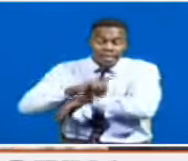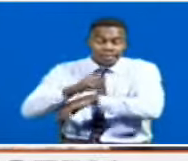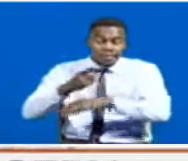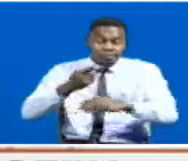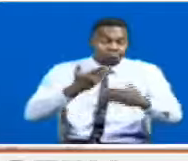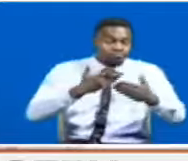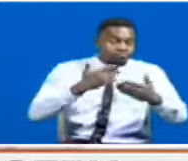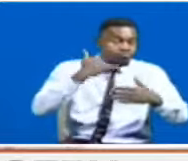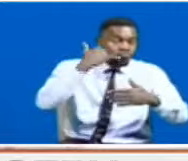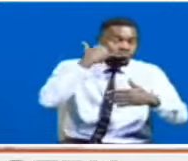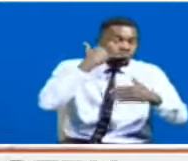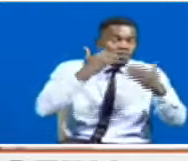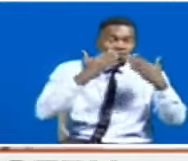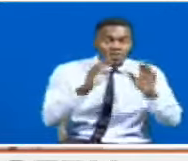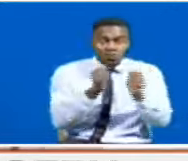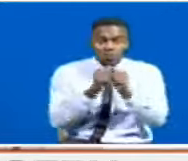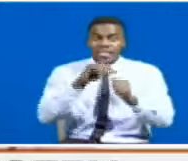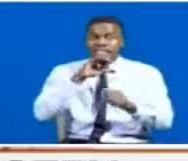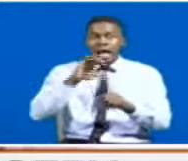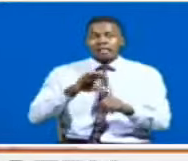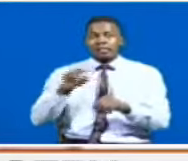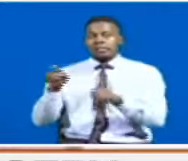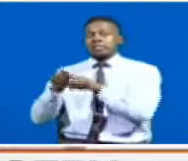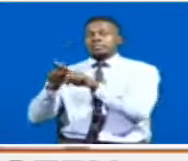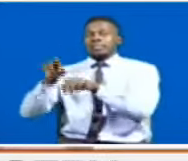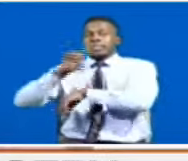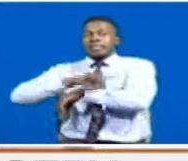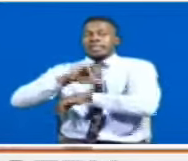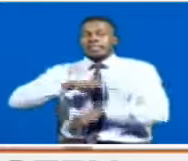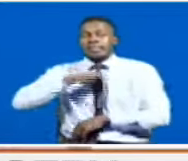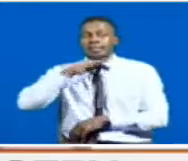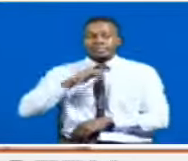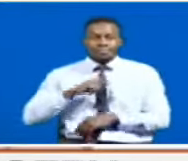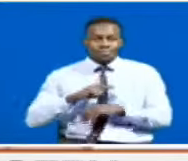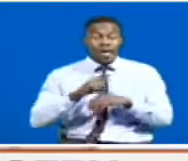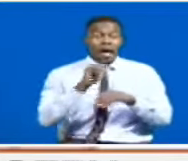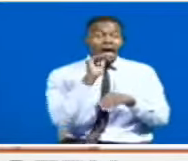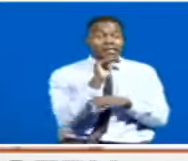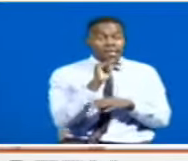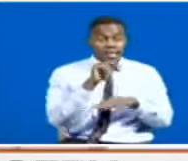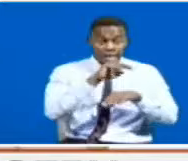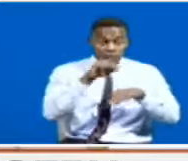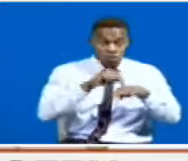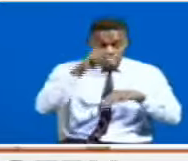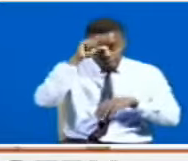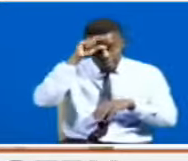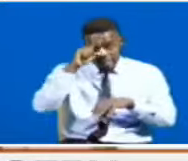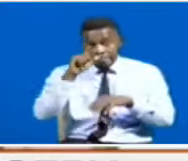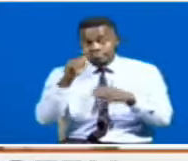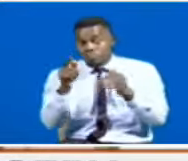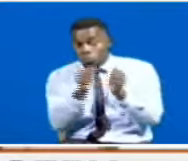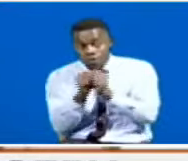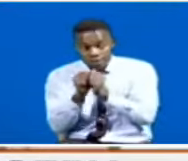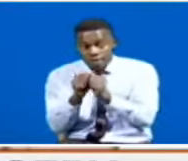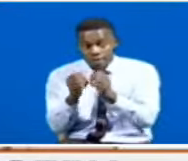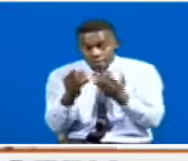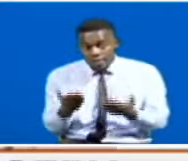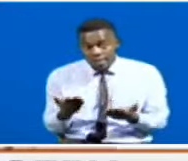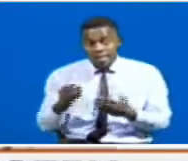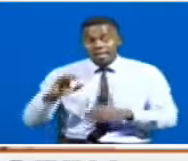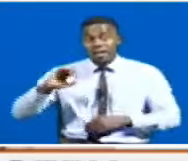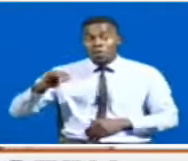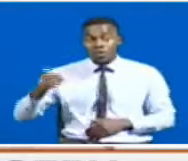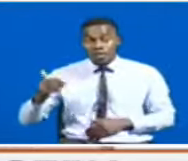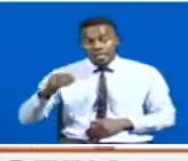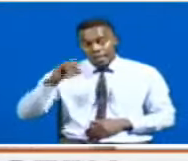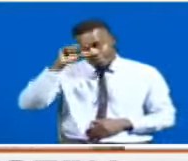yakatokezea. We are appealing to the national government, the county government, everybody that